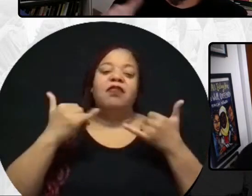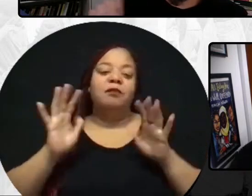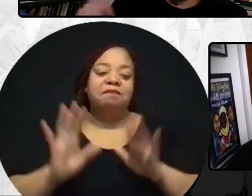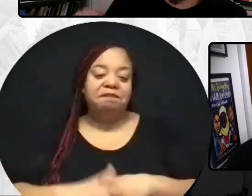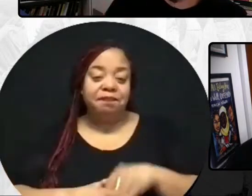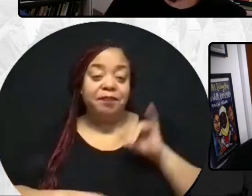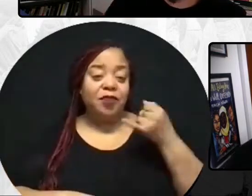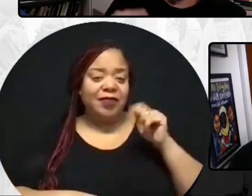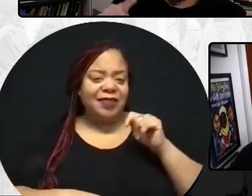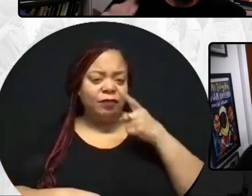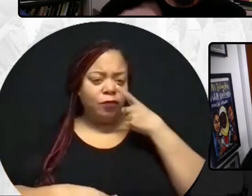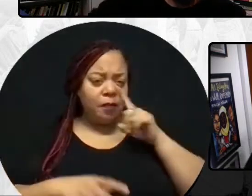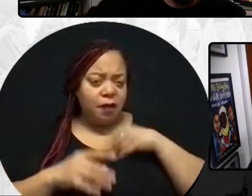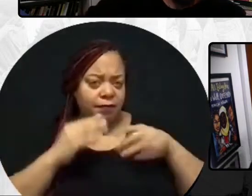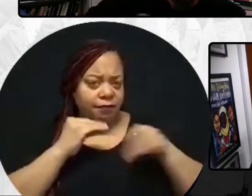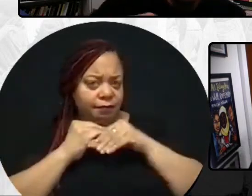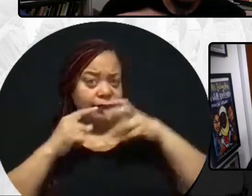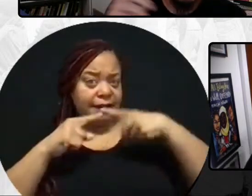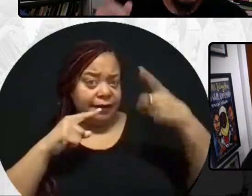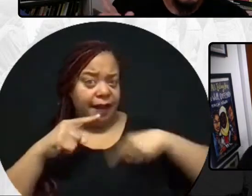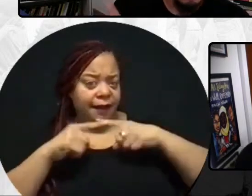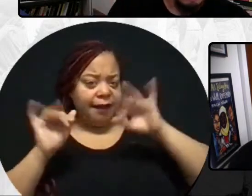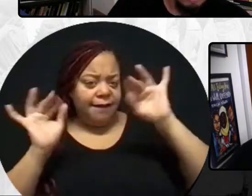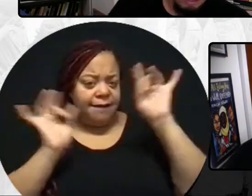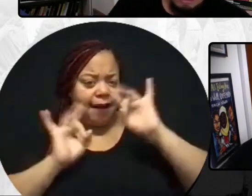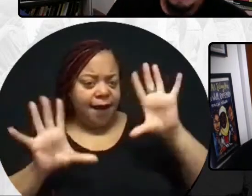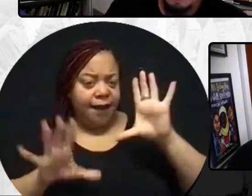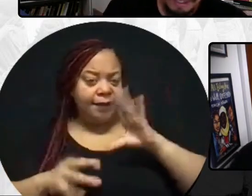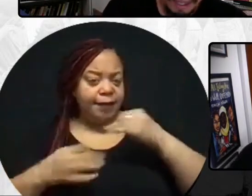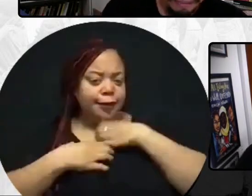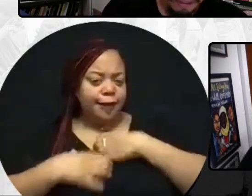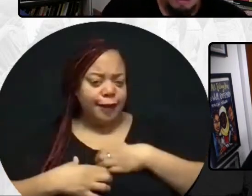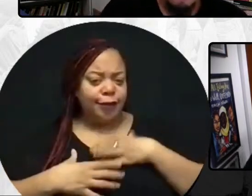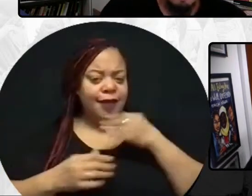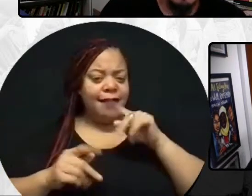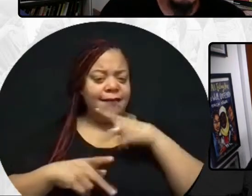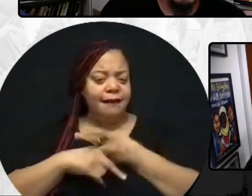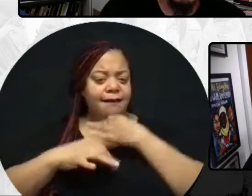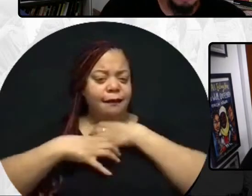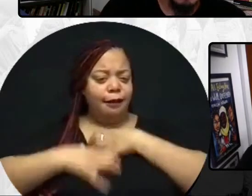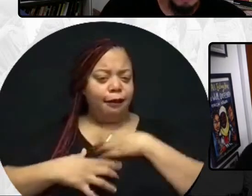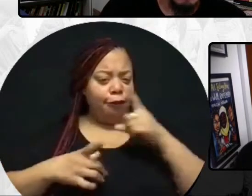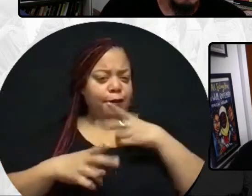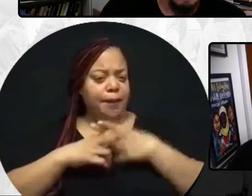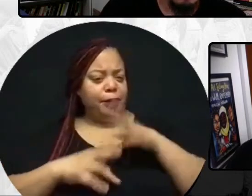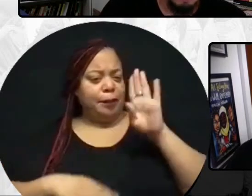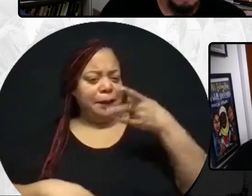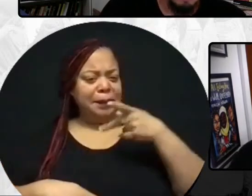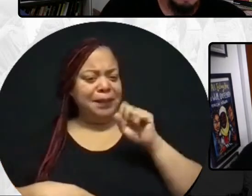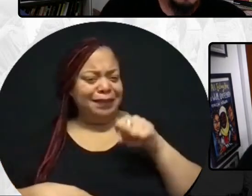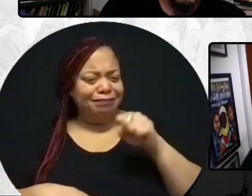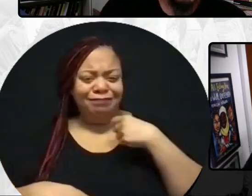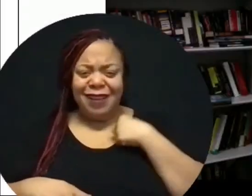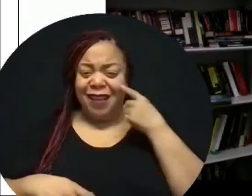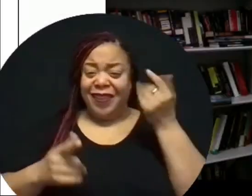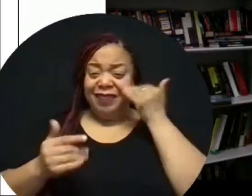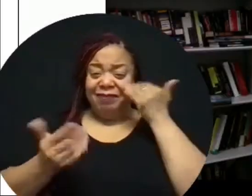moments in the kind of history and the kind of different political situations. But I think I've been struck, I was struck